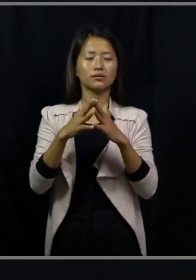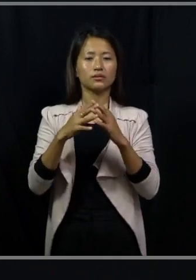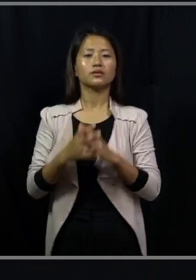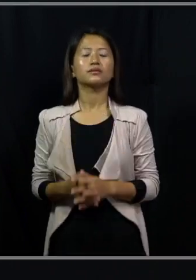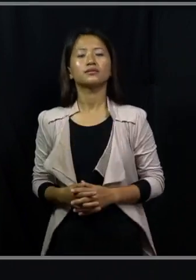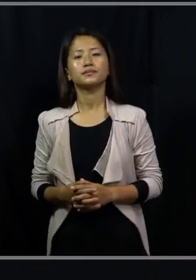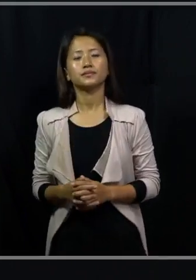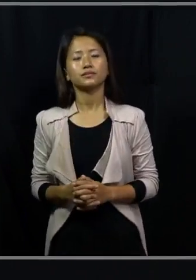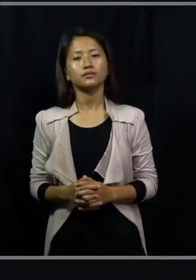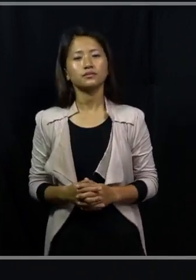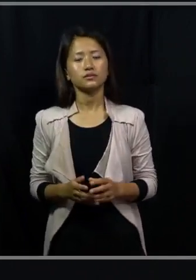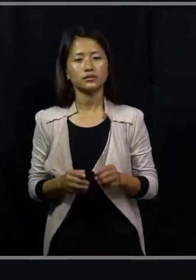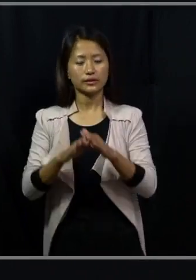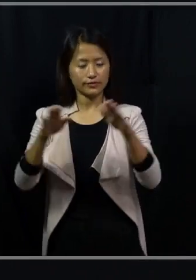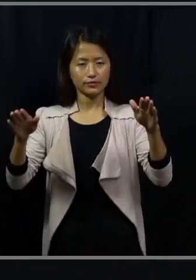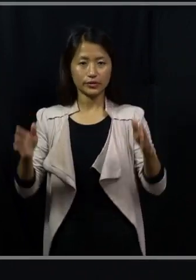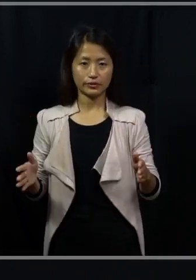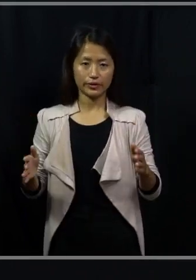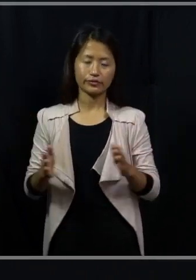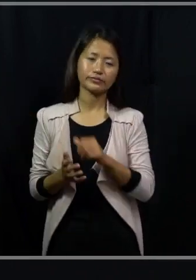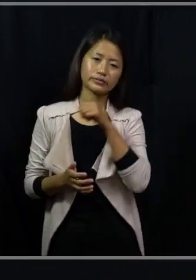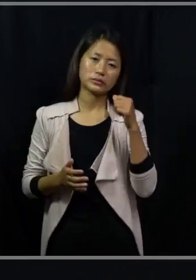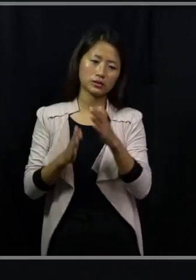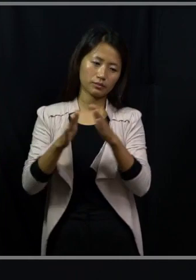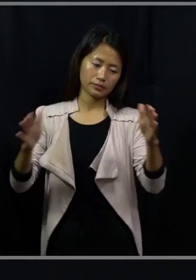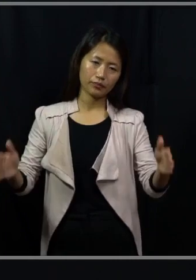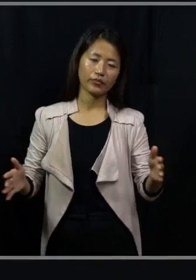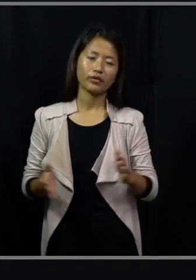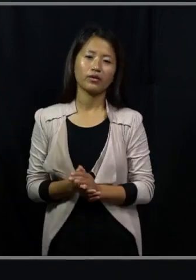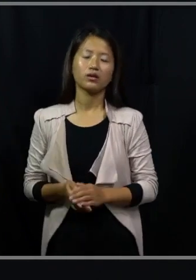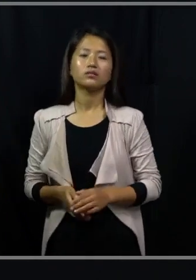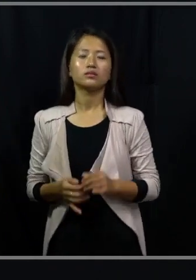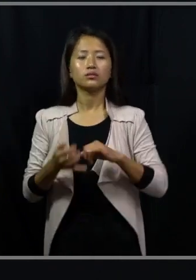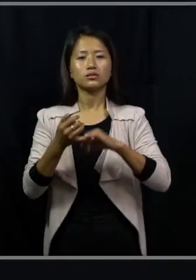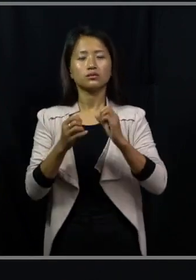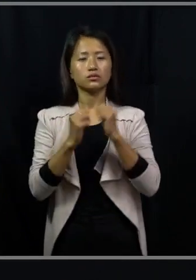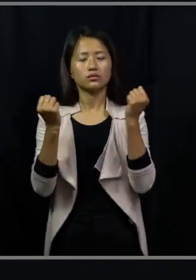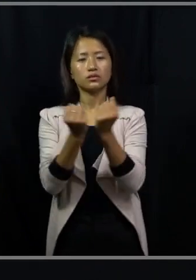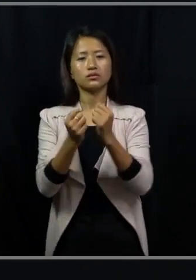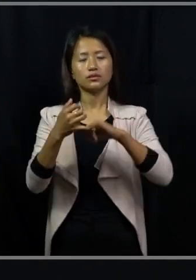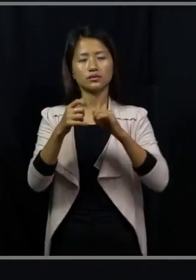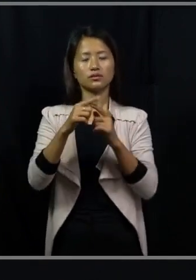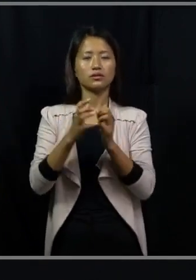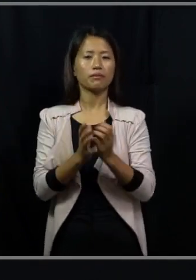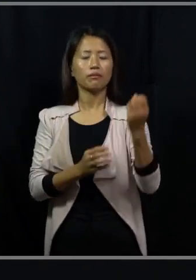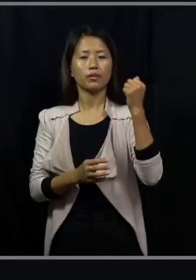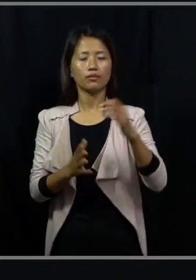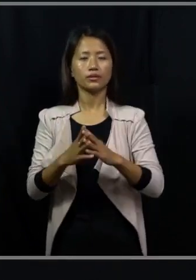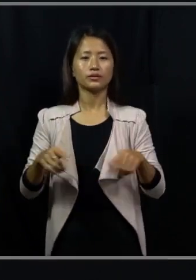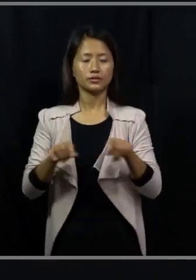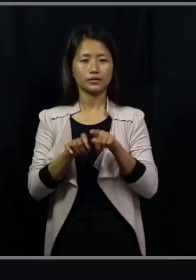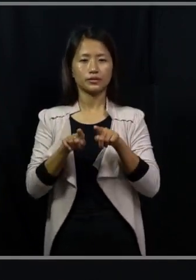lazuli. And from the grave, it represents the evolution of social status, power, and privileges in